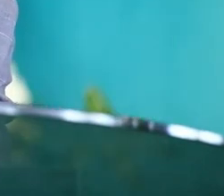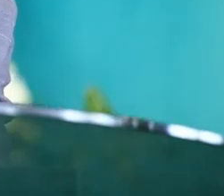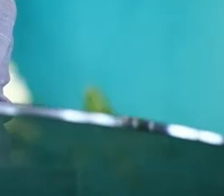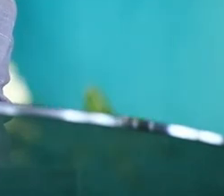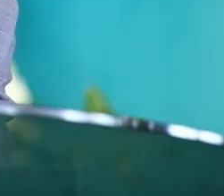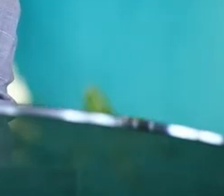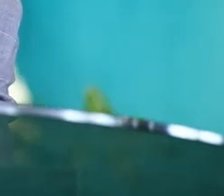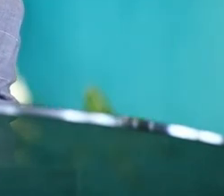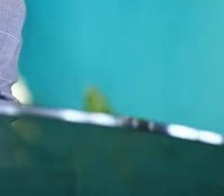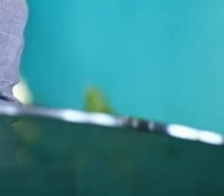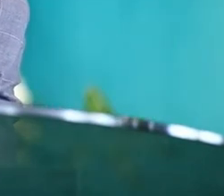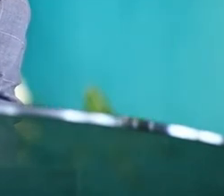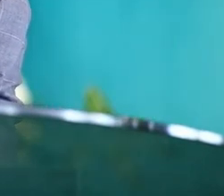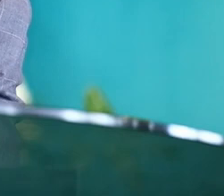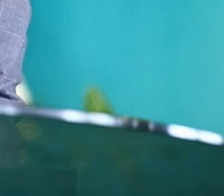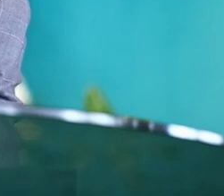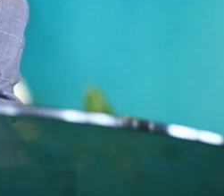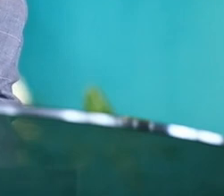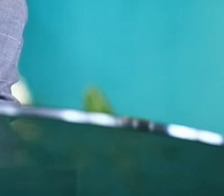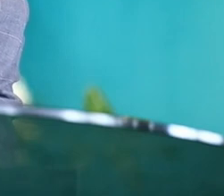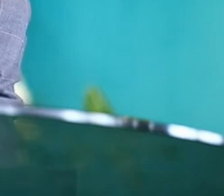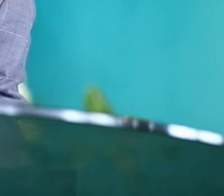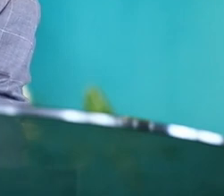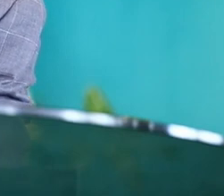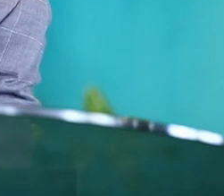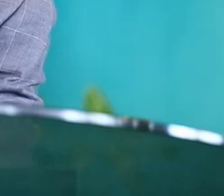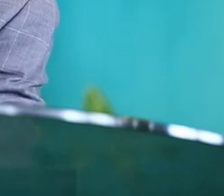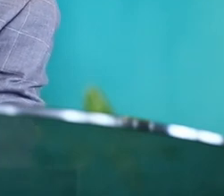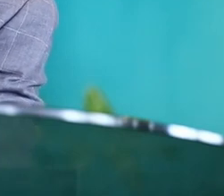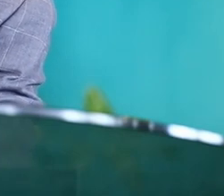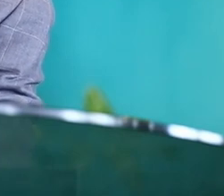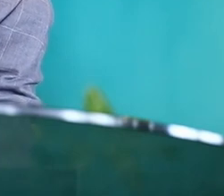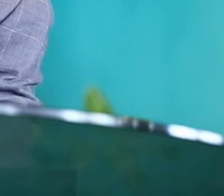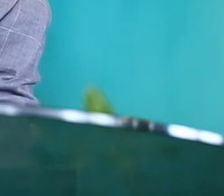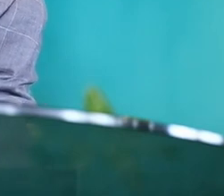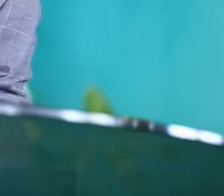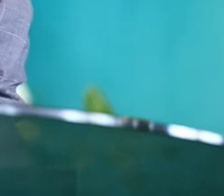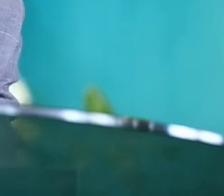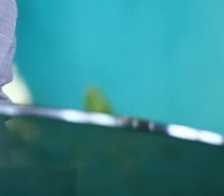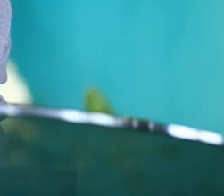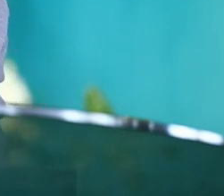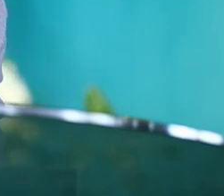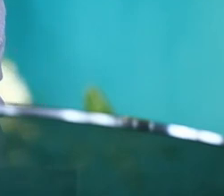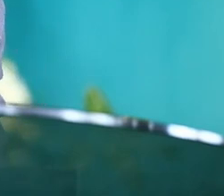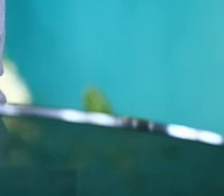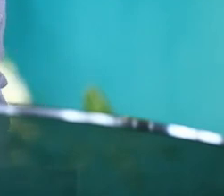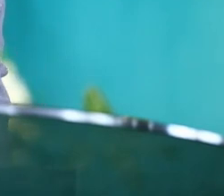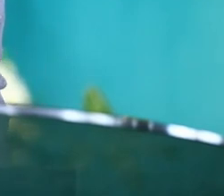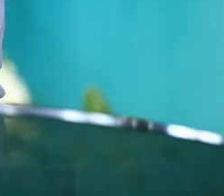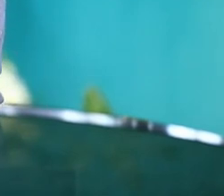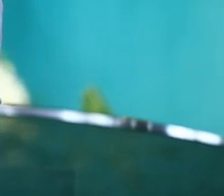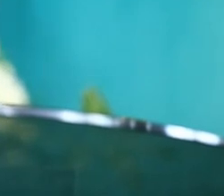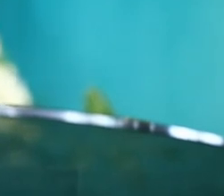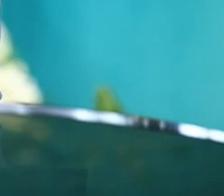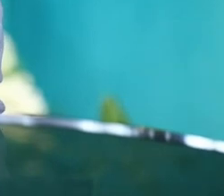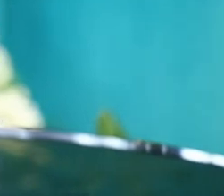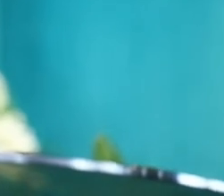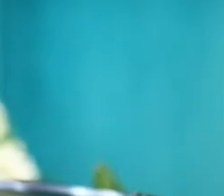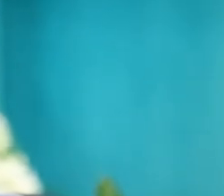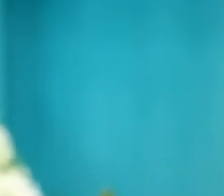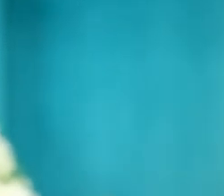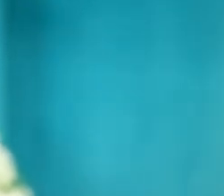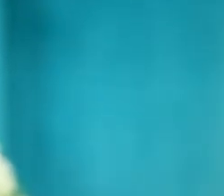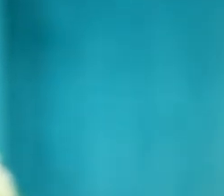become like the disciples and be the disciples of Christ and have this mark so that